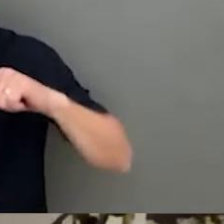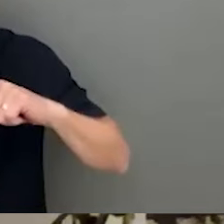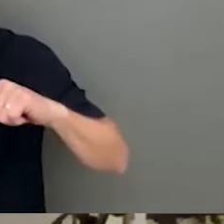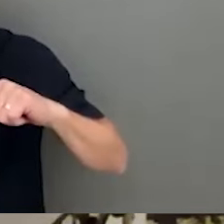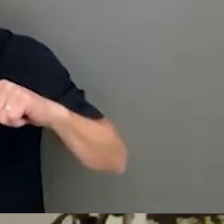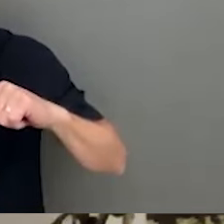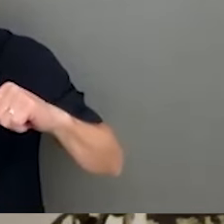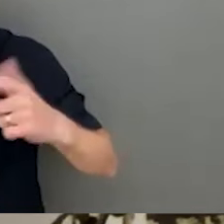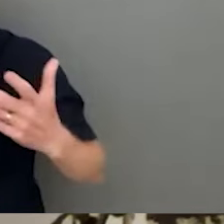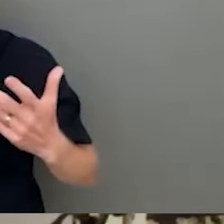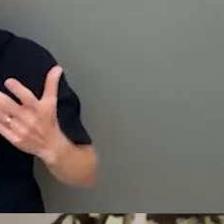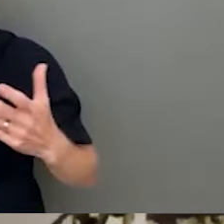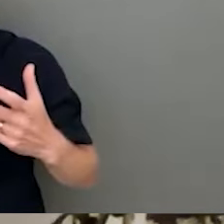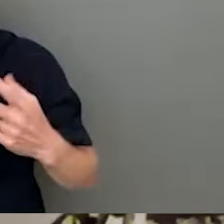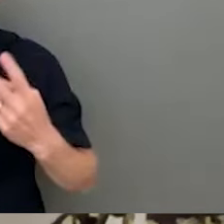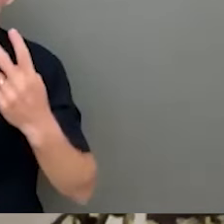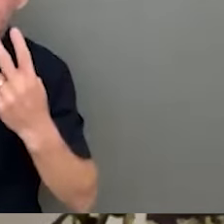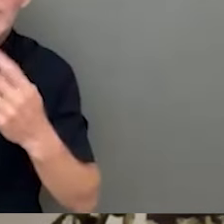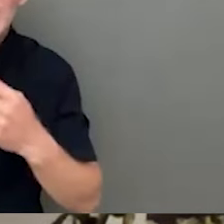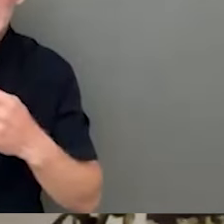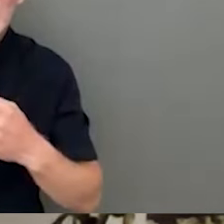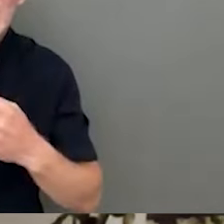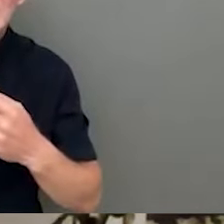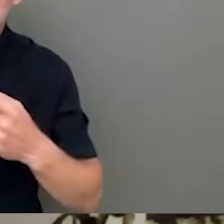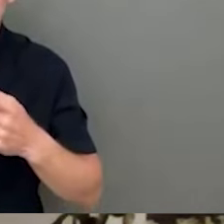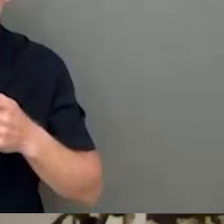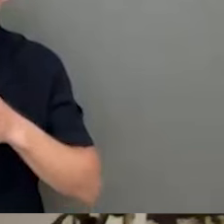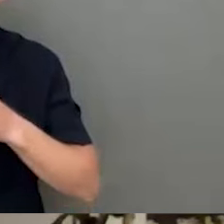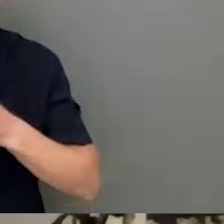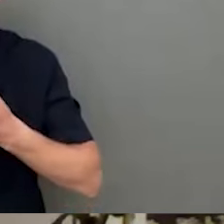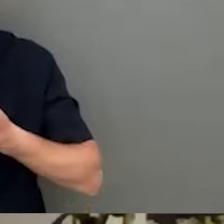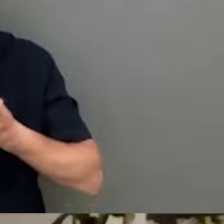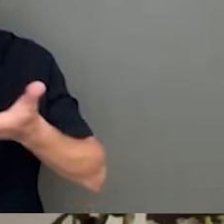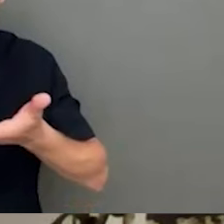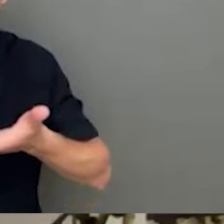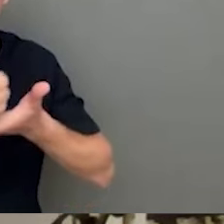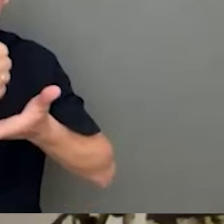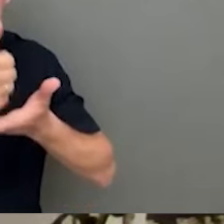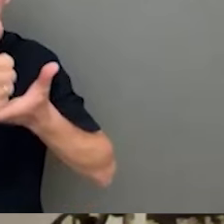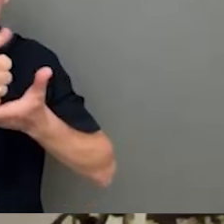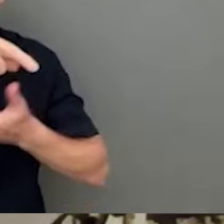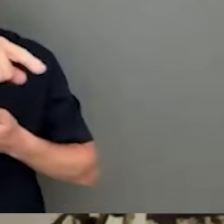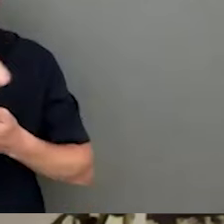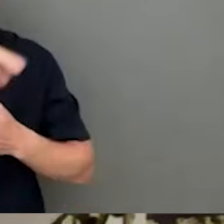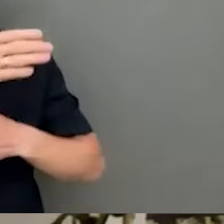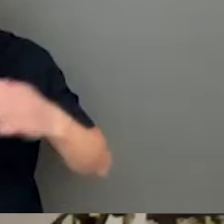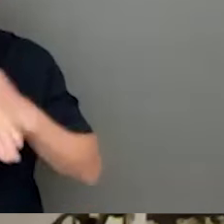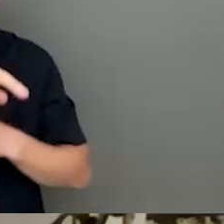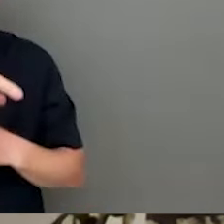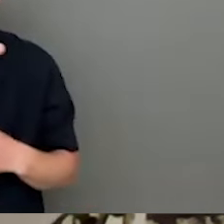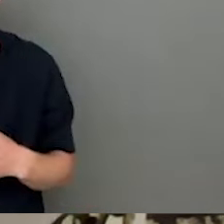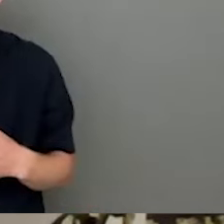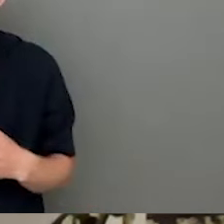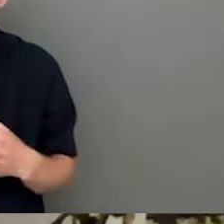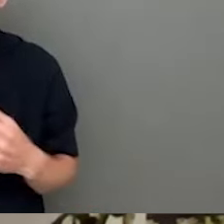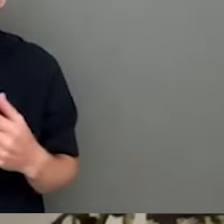with disabilities. The question was, where are we seeing the real gaps? Like, what sort of sectoral areas are you seeing